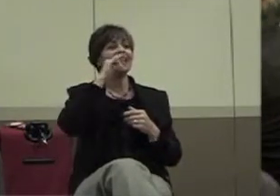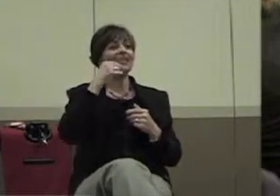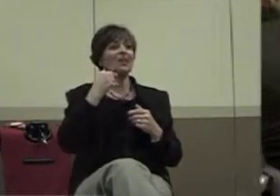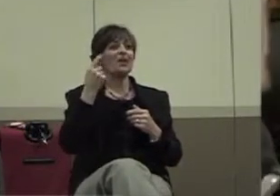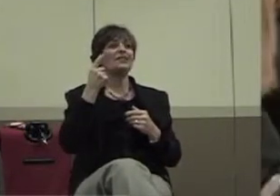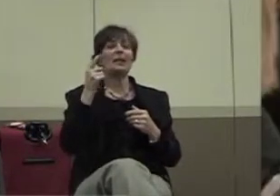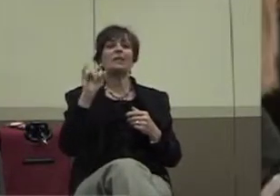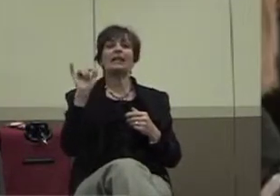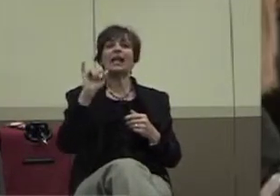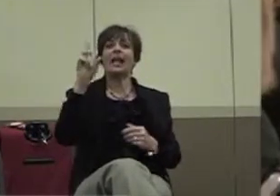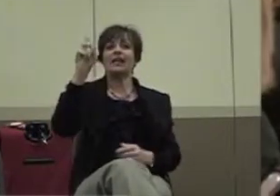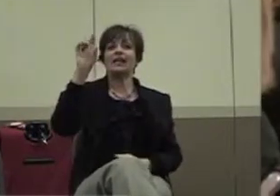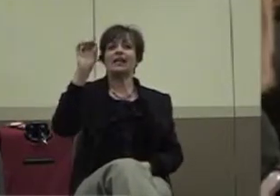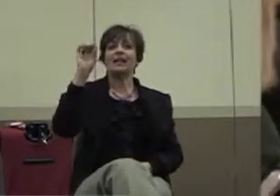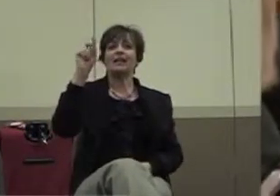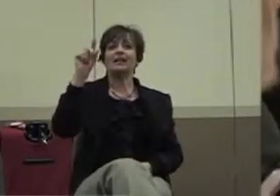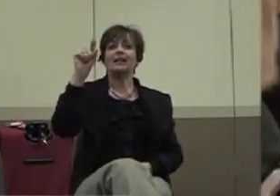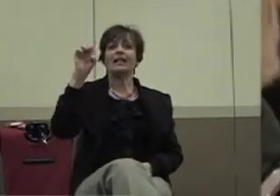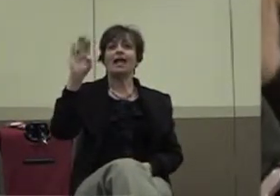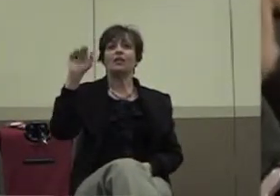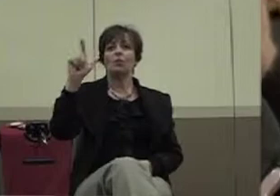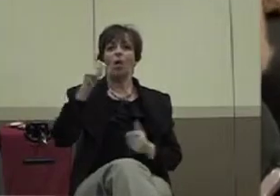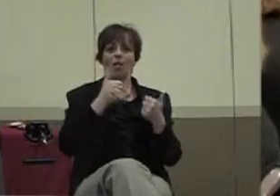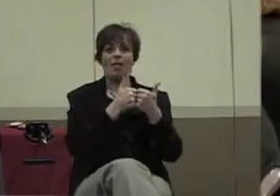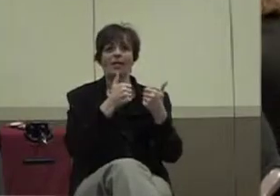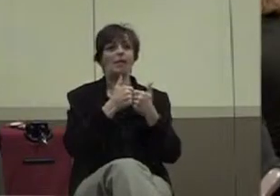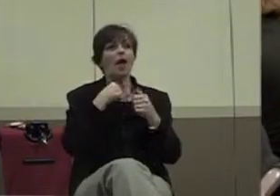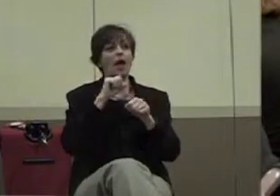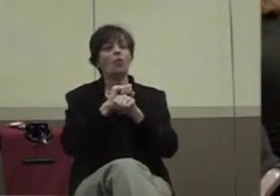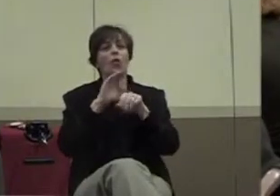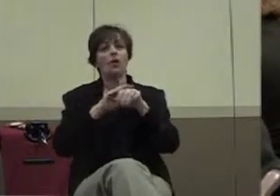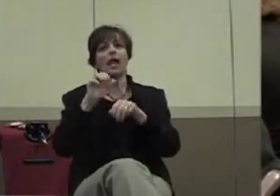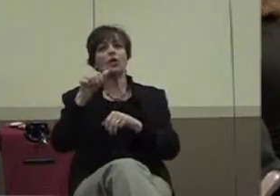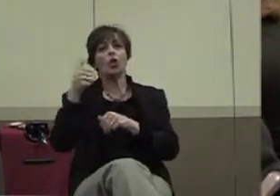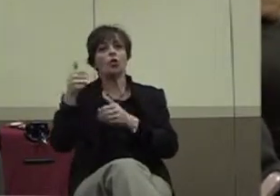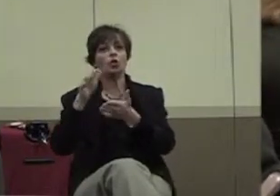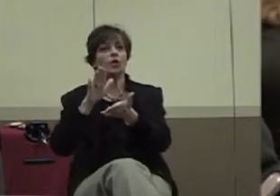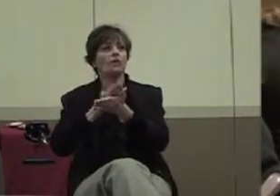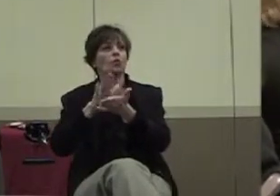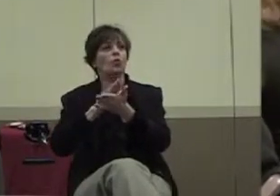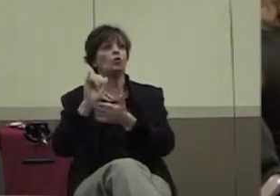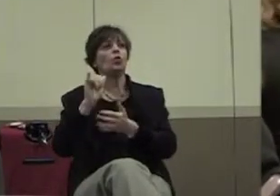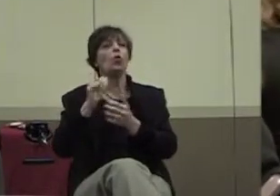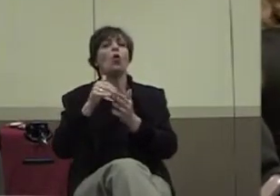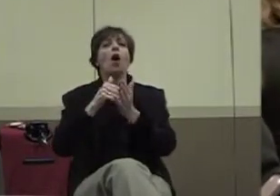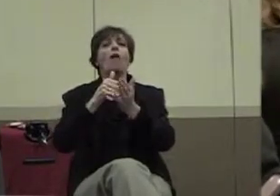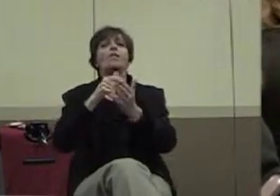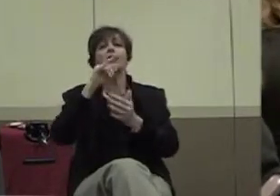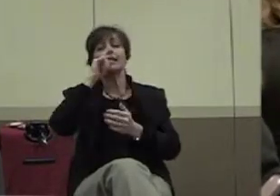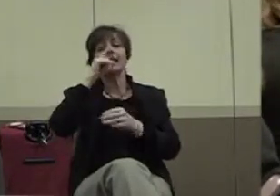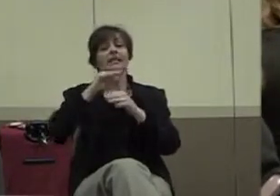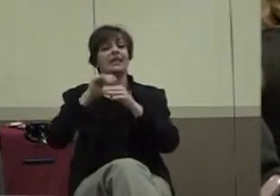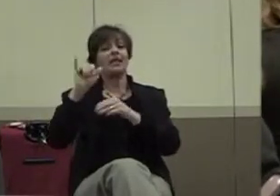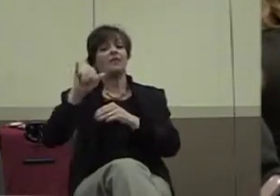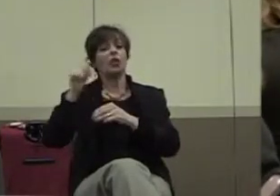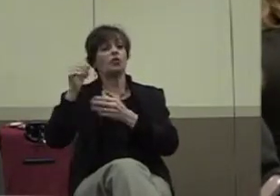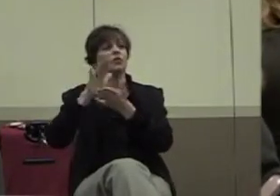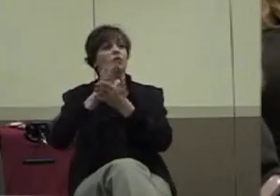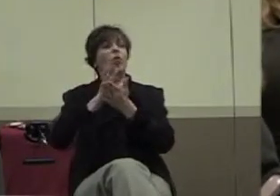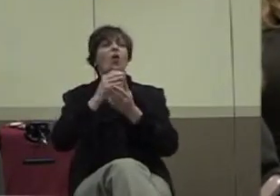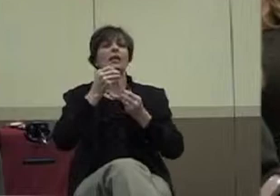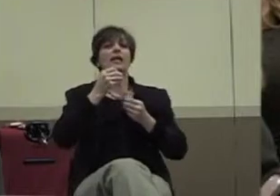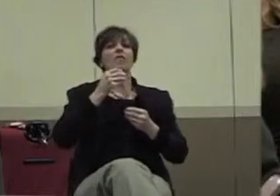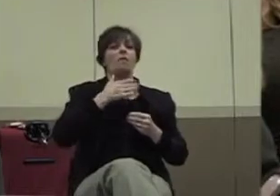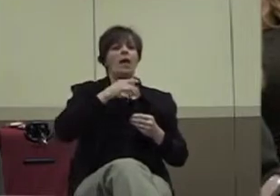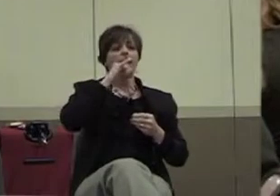where I work at an alternative school too, and a lot of times the kids in the alternative school would give my students a hard time for leaving with me when they had to stay